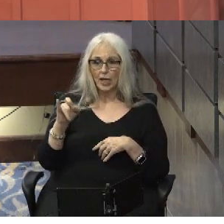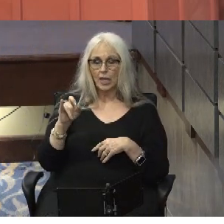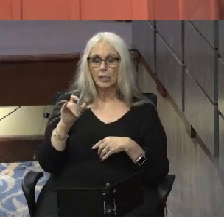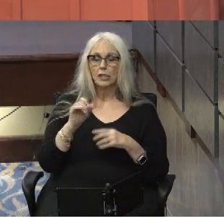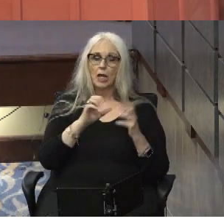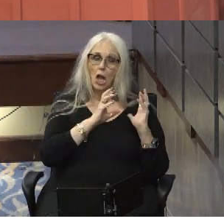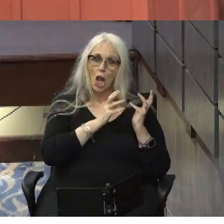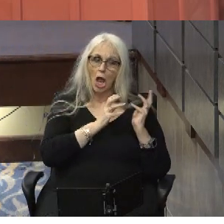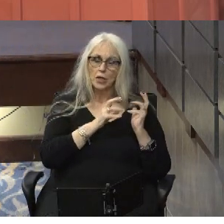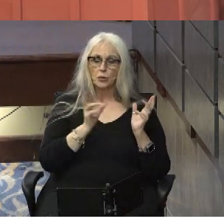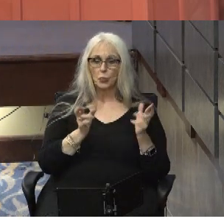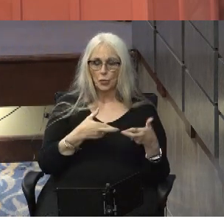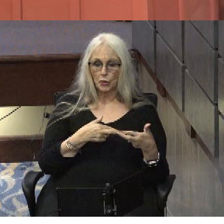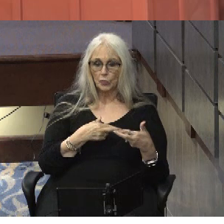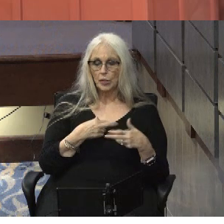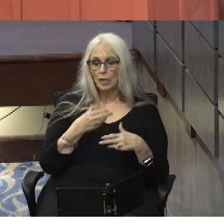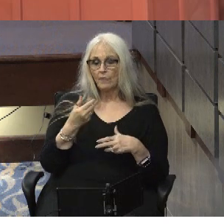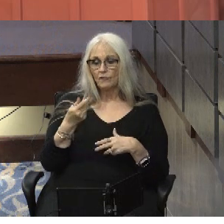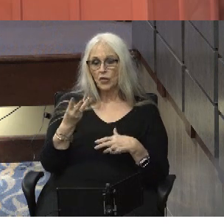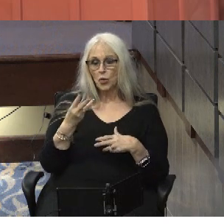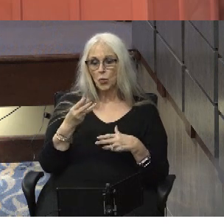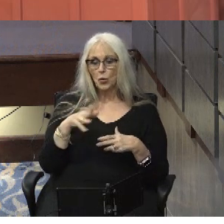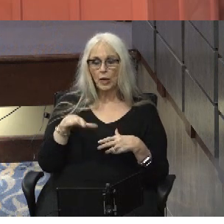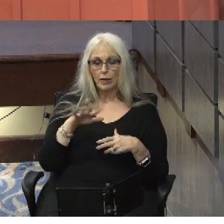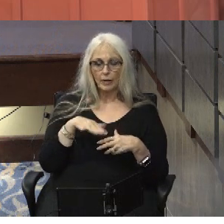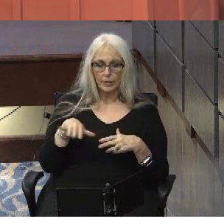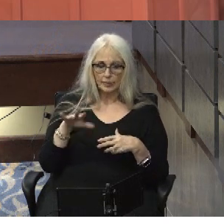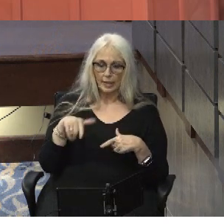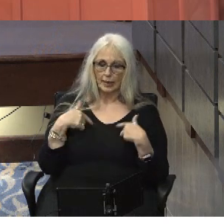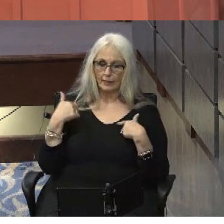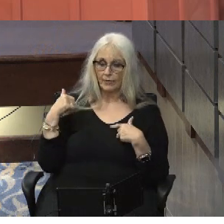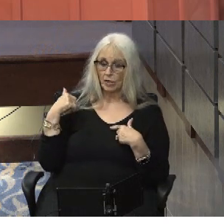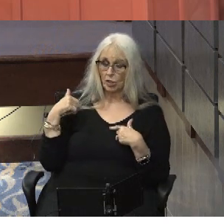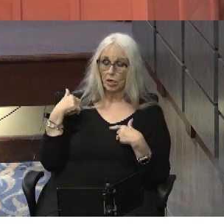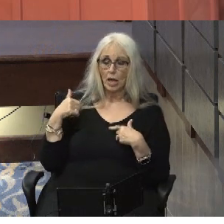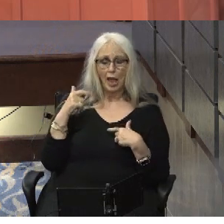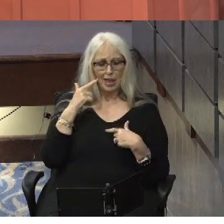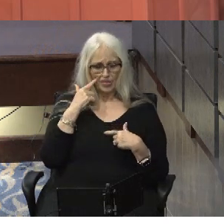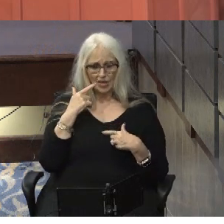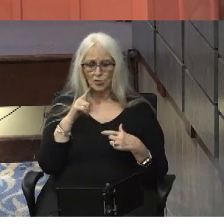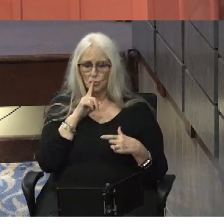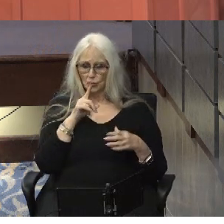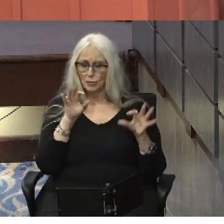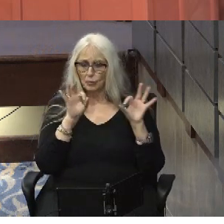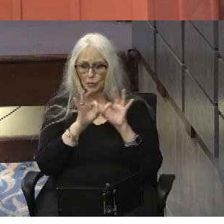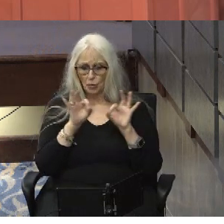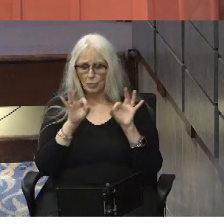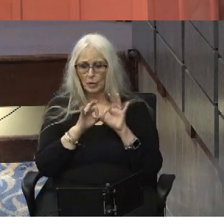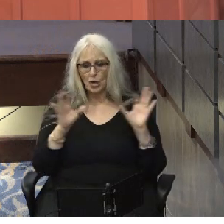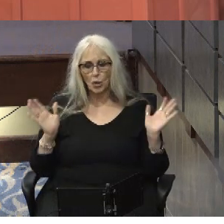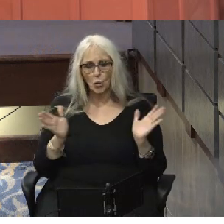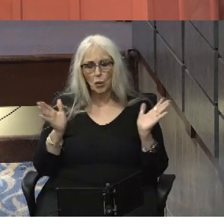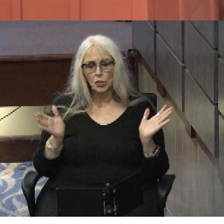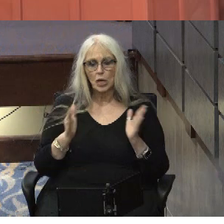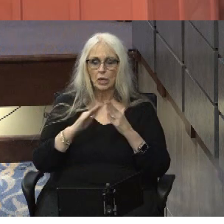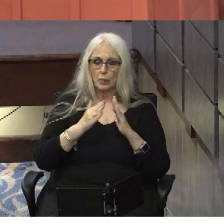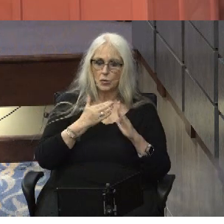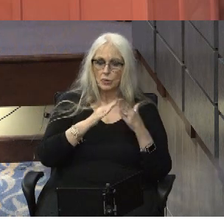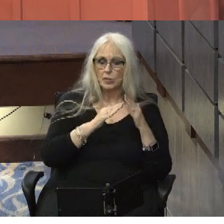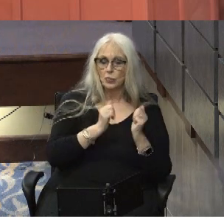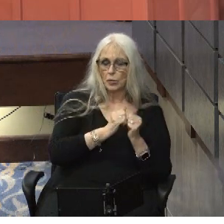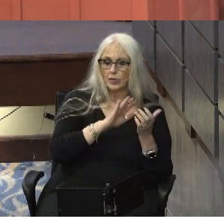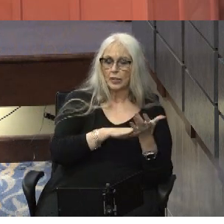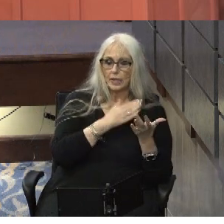neighbors who are living in these microhomes. I think this is important because it encourages community, as do the kitchens,